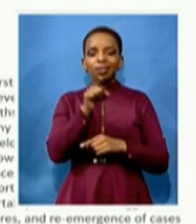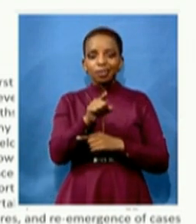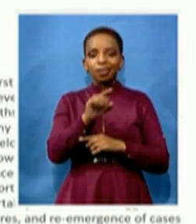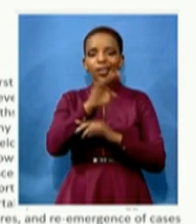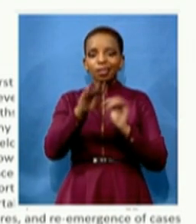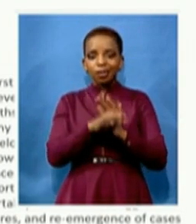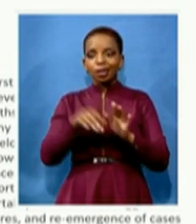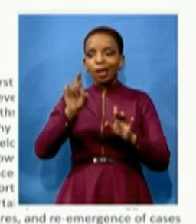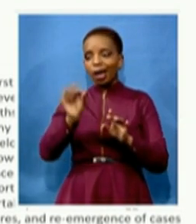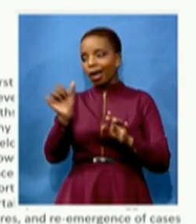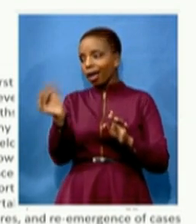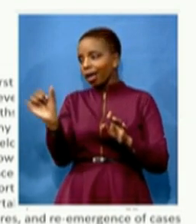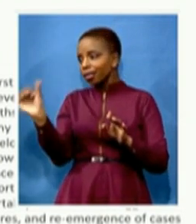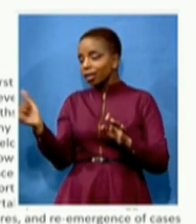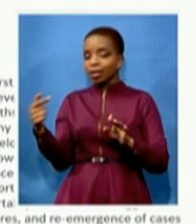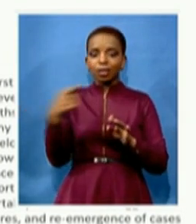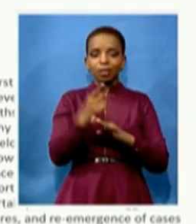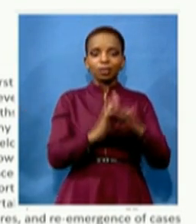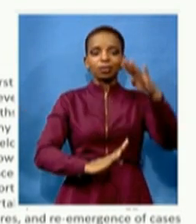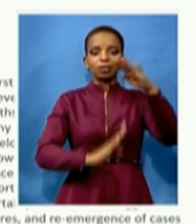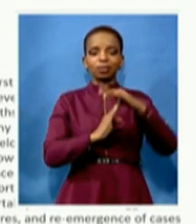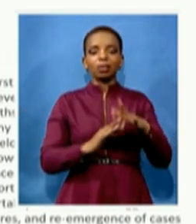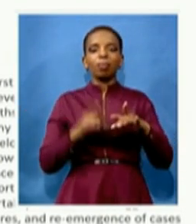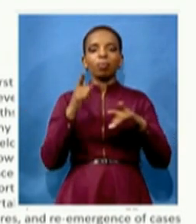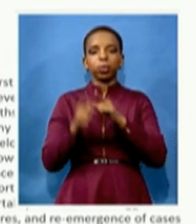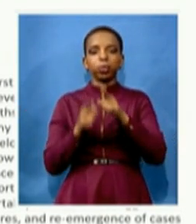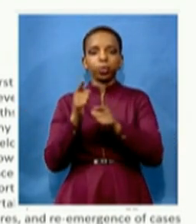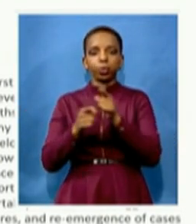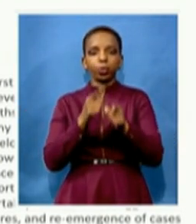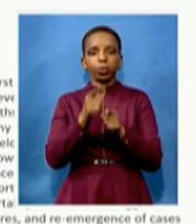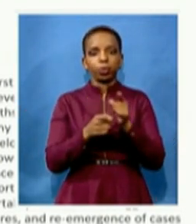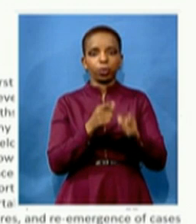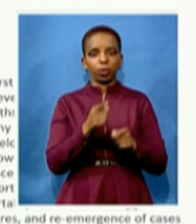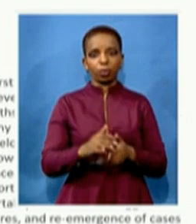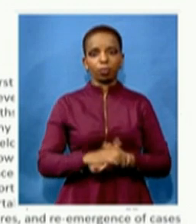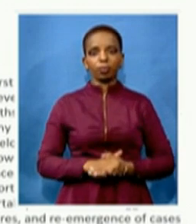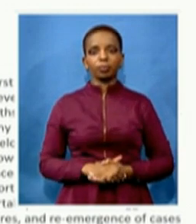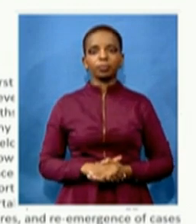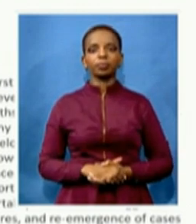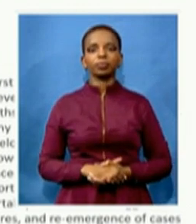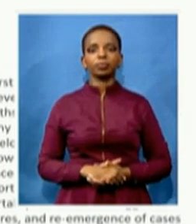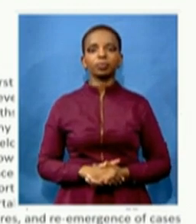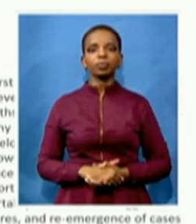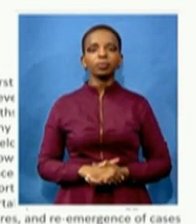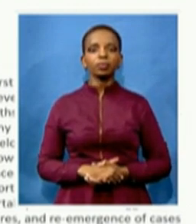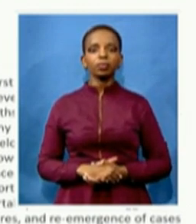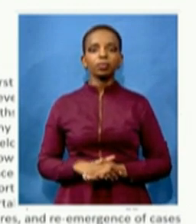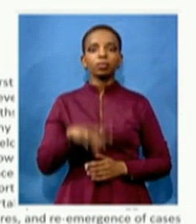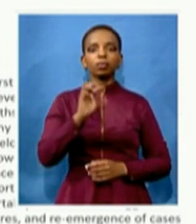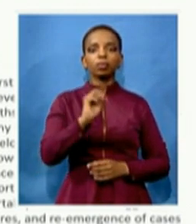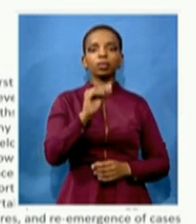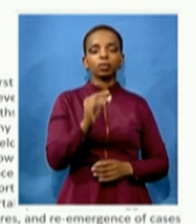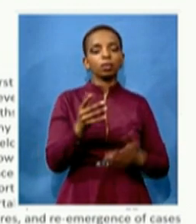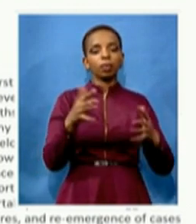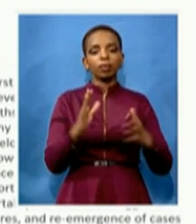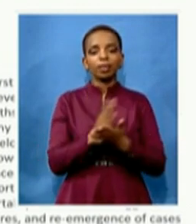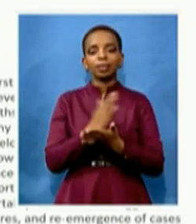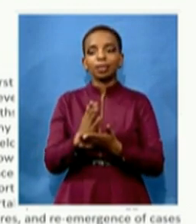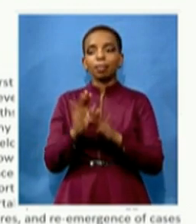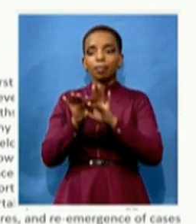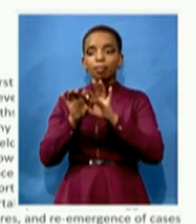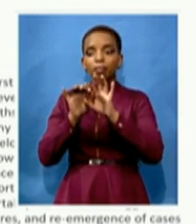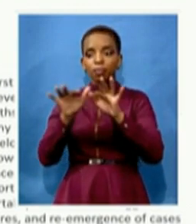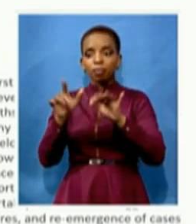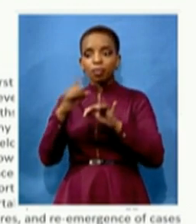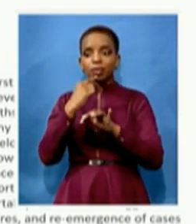an extraordinary wide range of critique. I must say, some actuaries are saying we're way too high. Some are saying